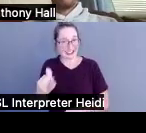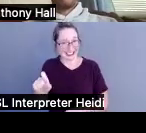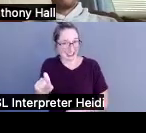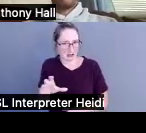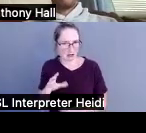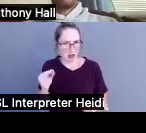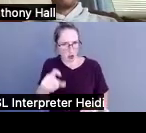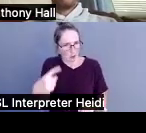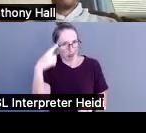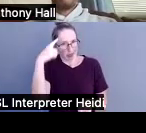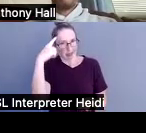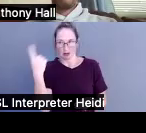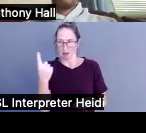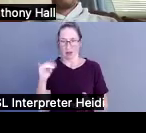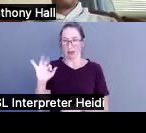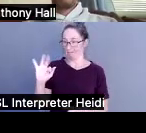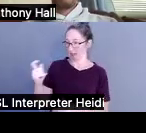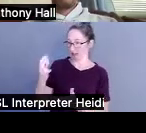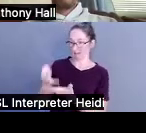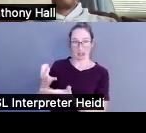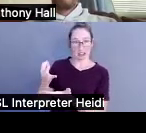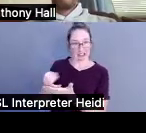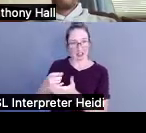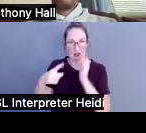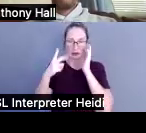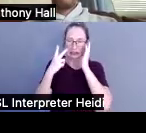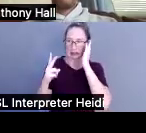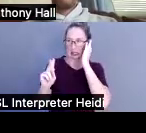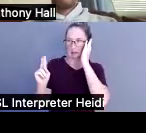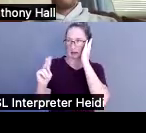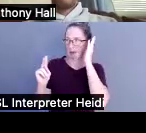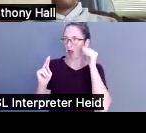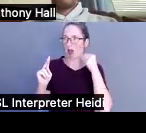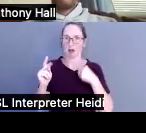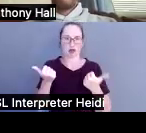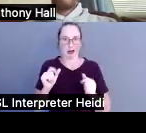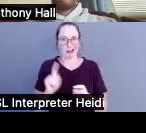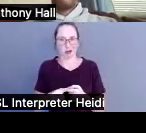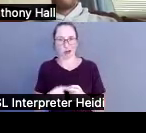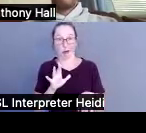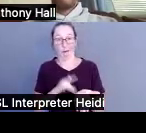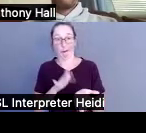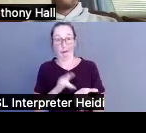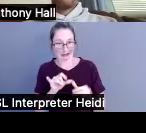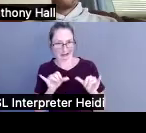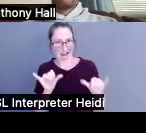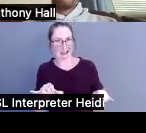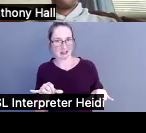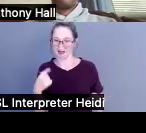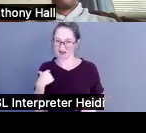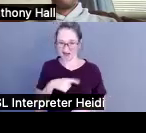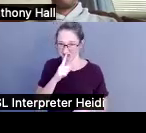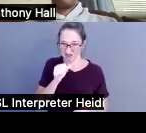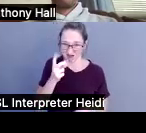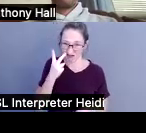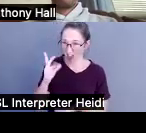would think with something like flex funding, you would see people attempting to abuse the system. We really didn't see